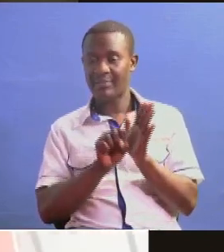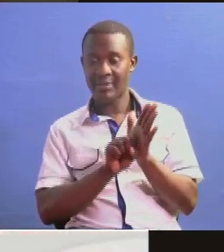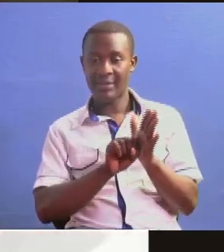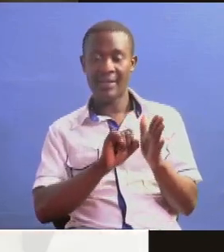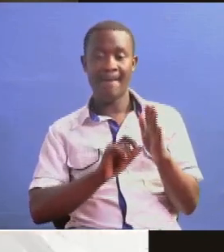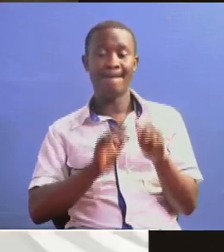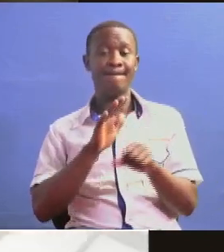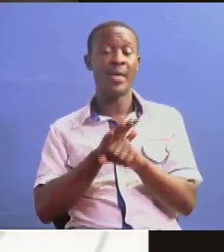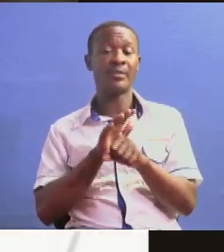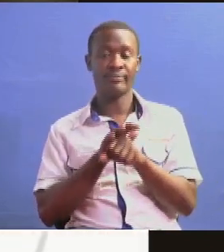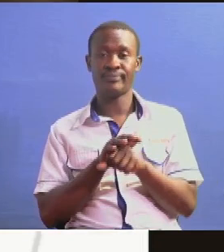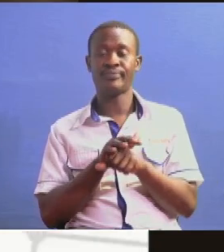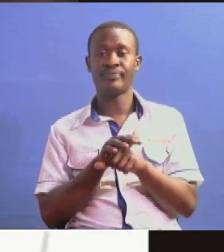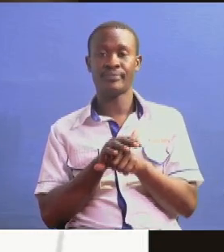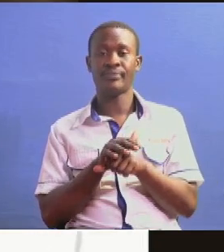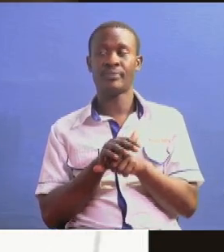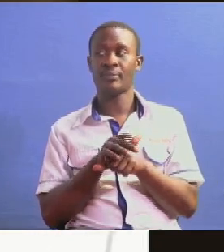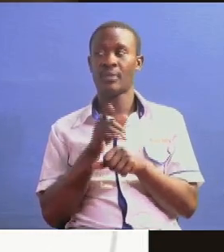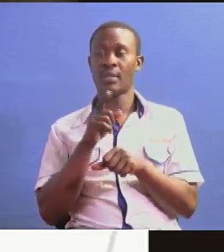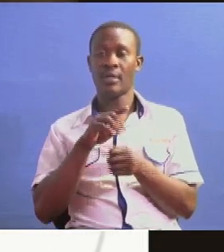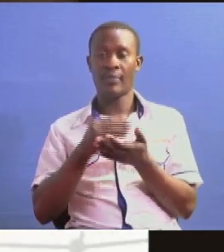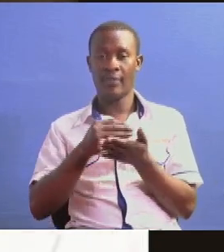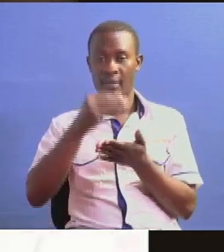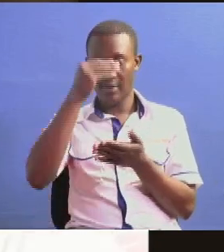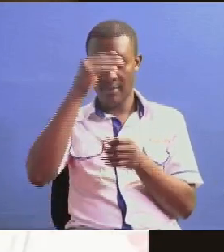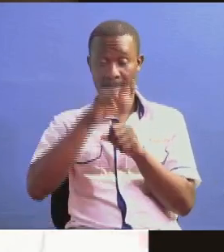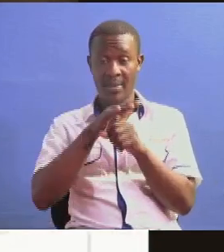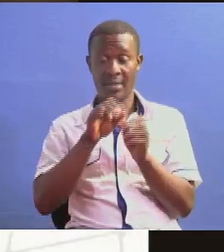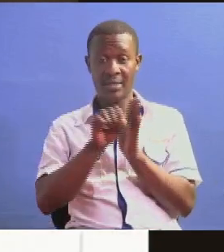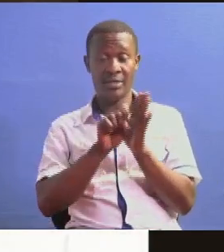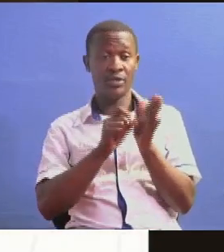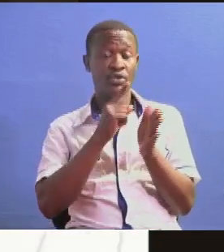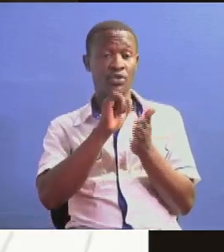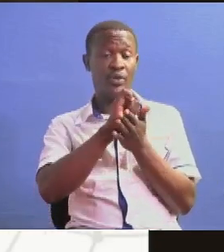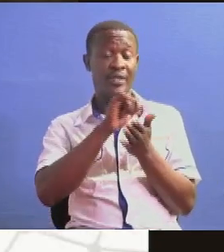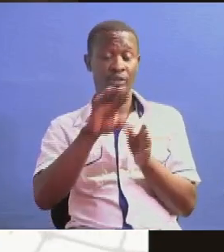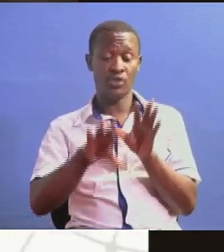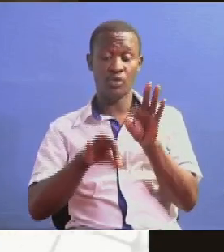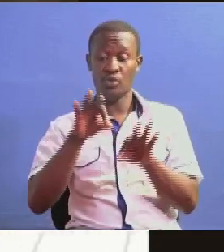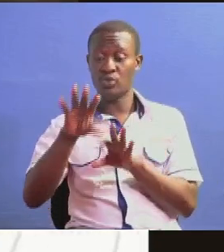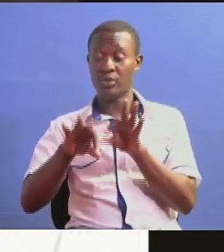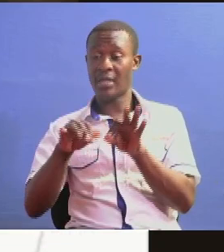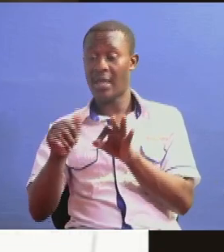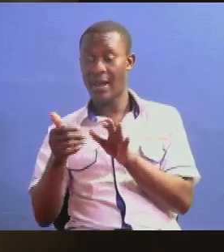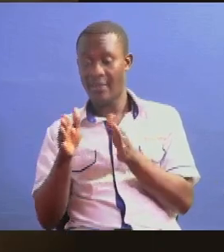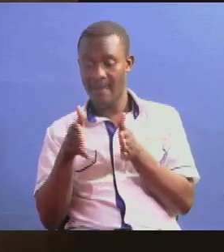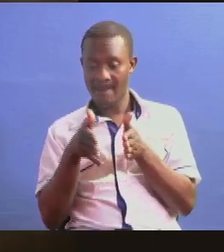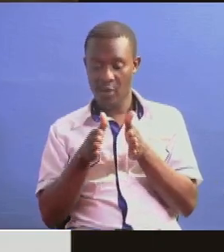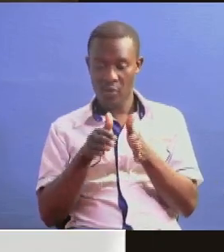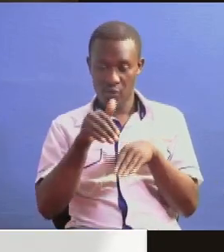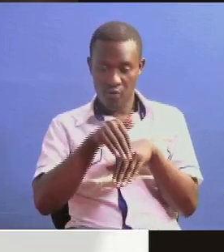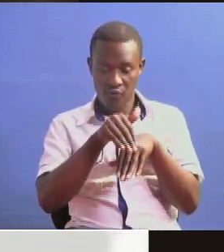many subjects, they run many subjects so that they can choose a certain pathway to follow